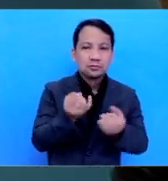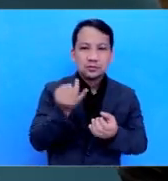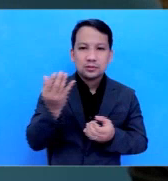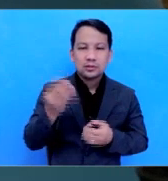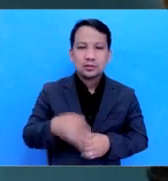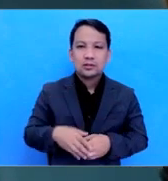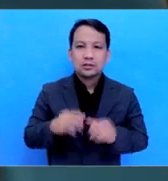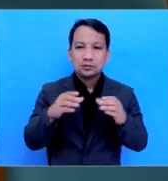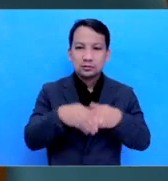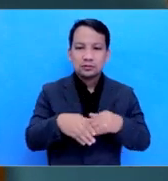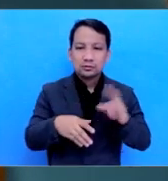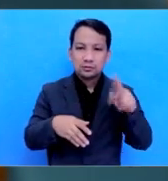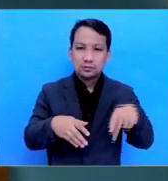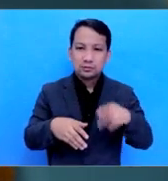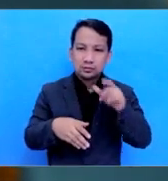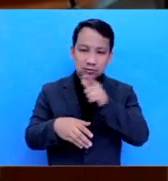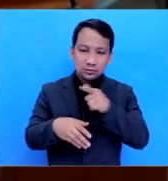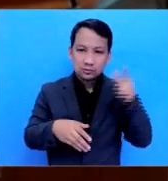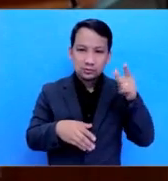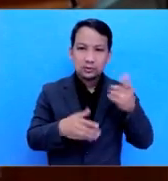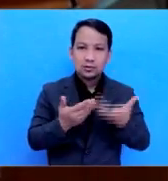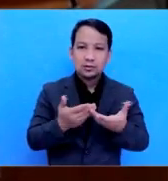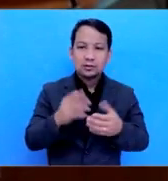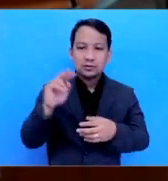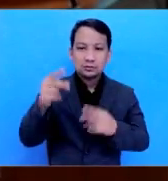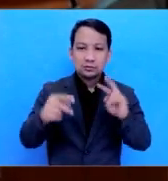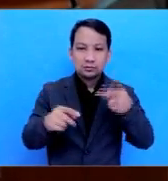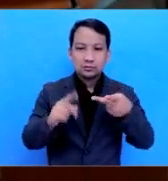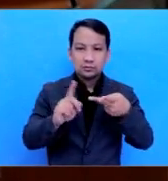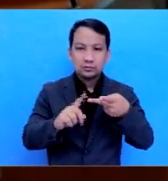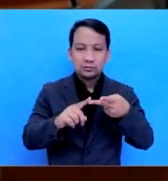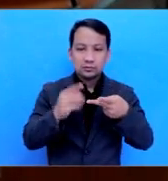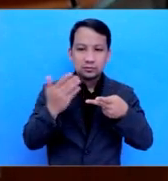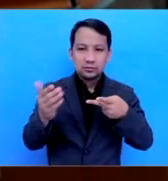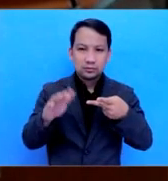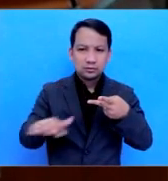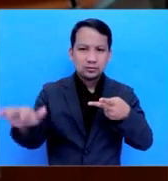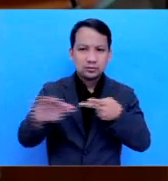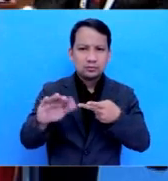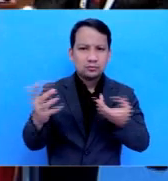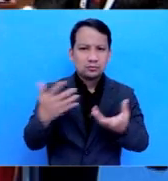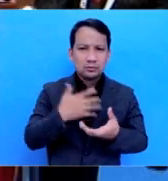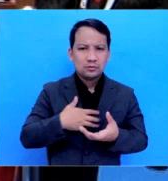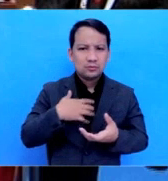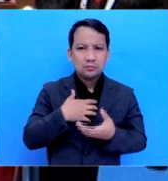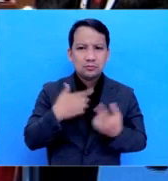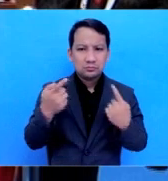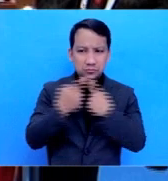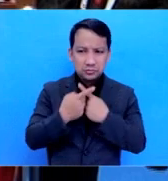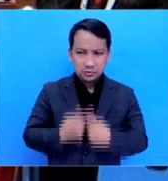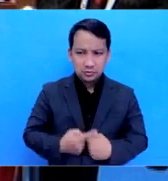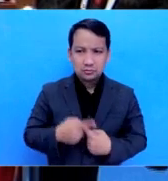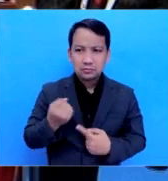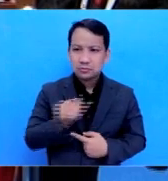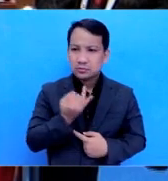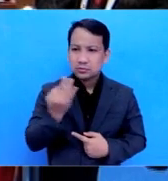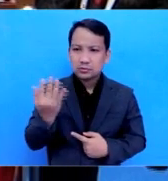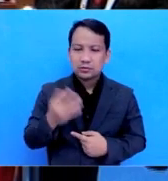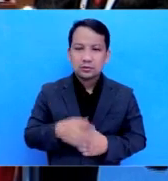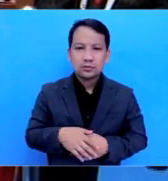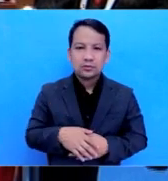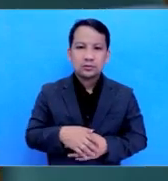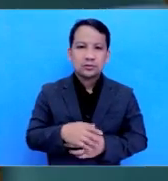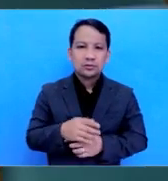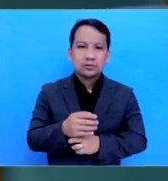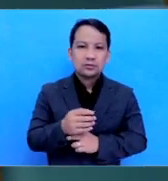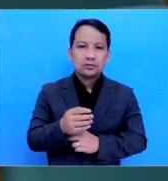ni Vice President Lenny Robredo na pumapangalawa sa presidential race, walang anumang pagkontra sa nangyayaring bilangan. She said, we